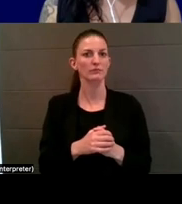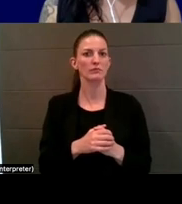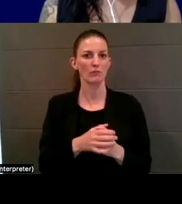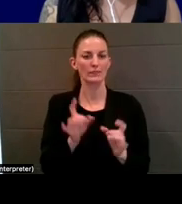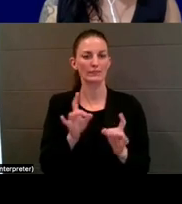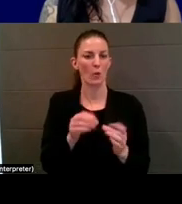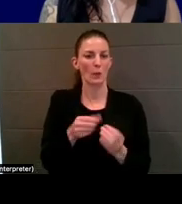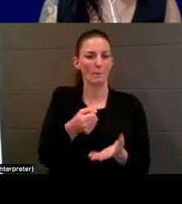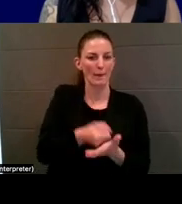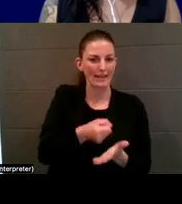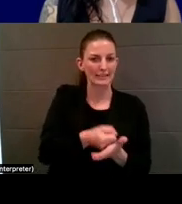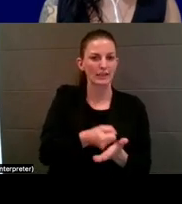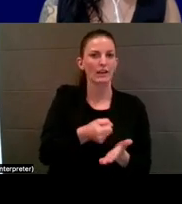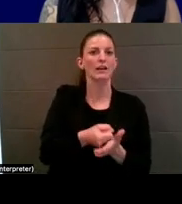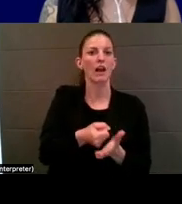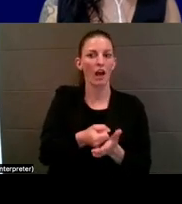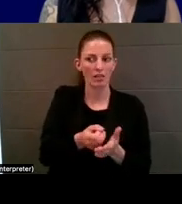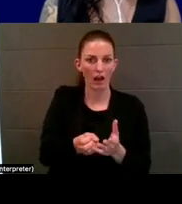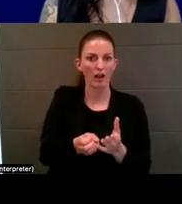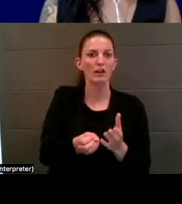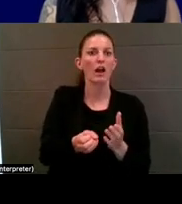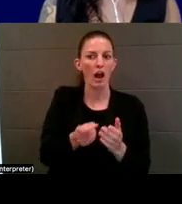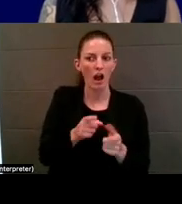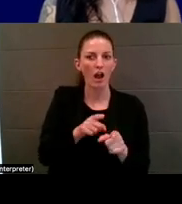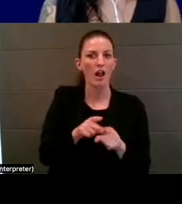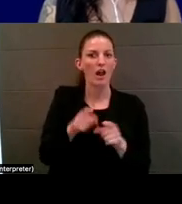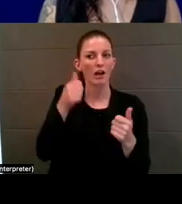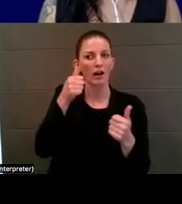textures as they start to learn more about food.